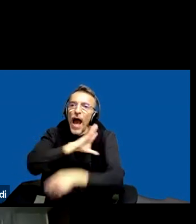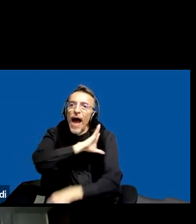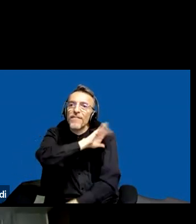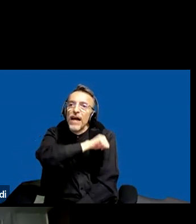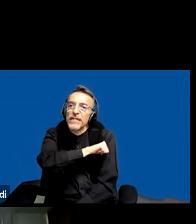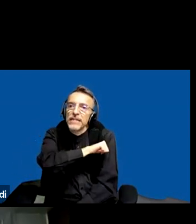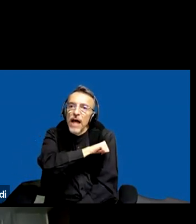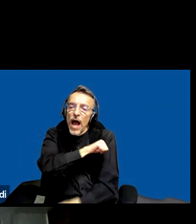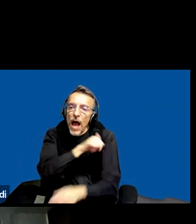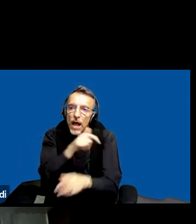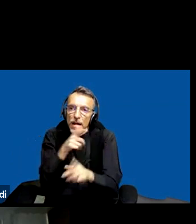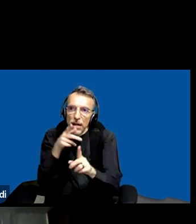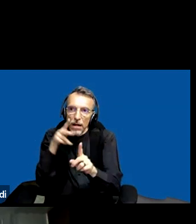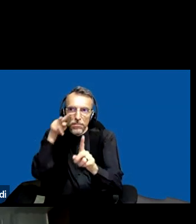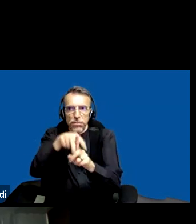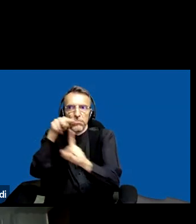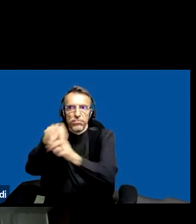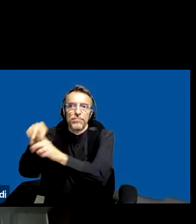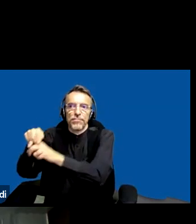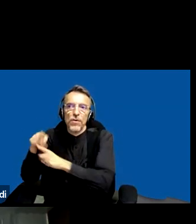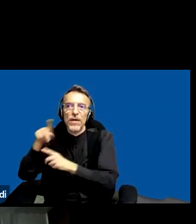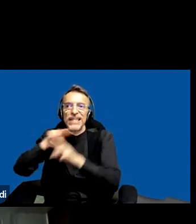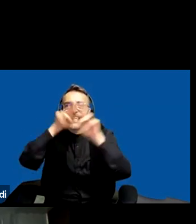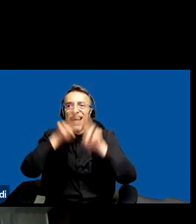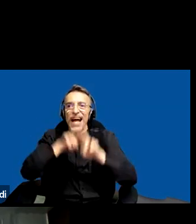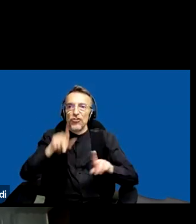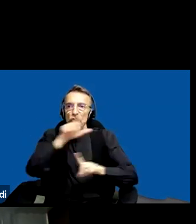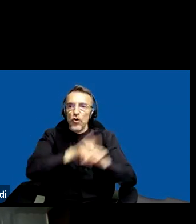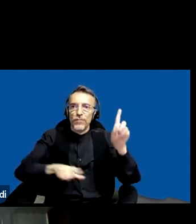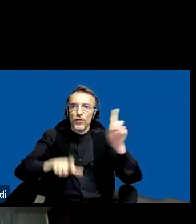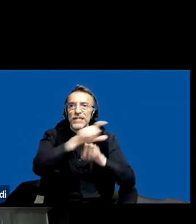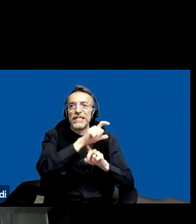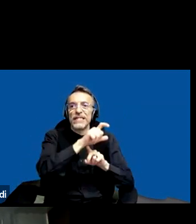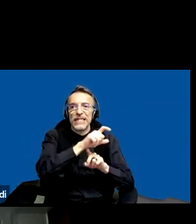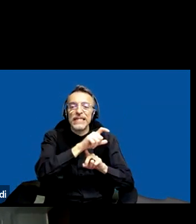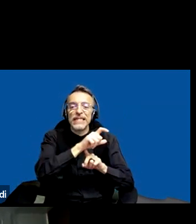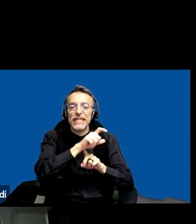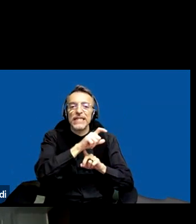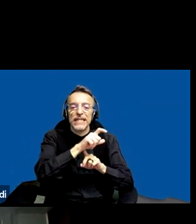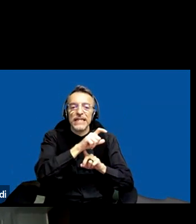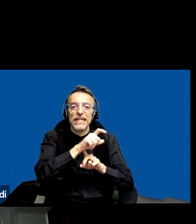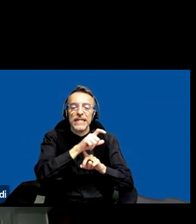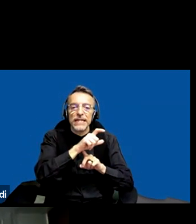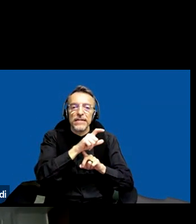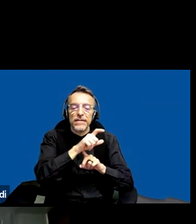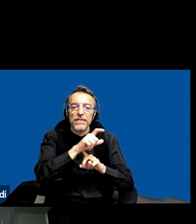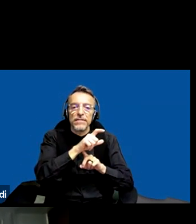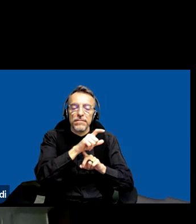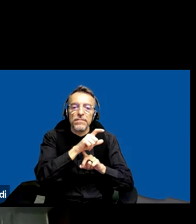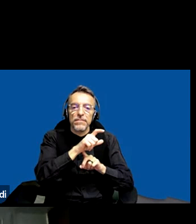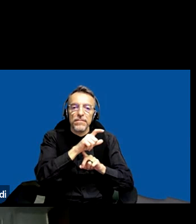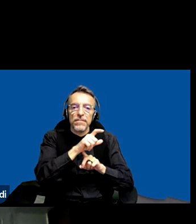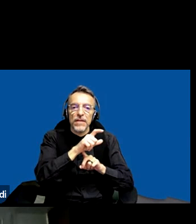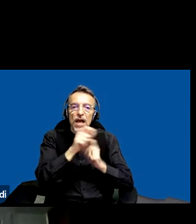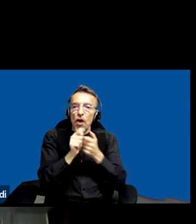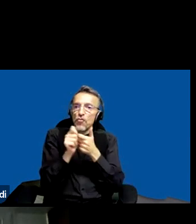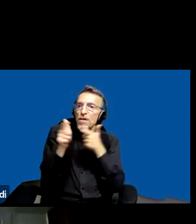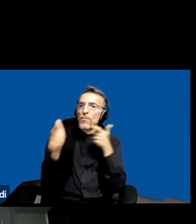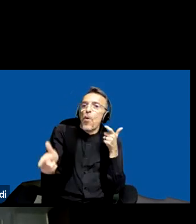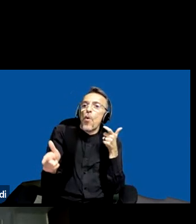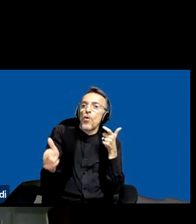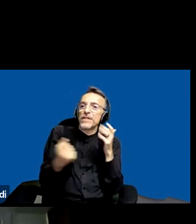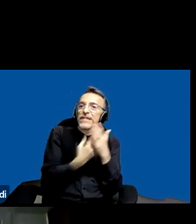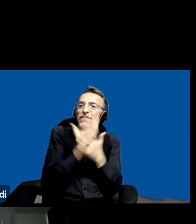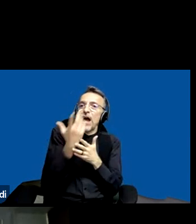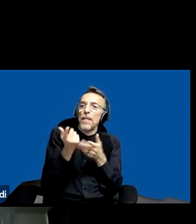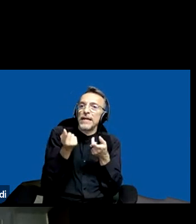the international community started to call what they call remote development management, where